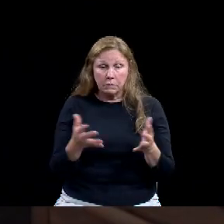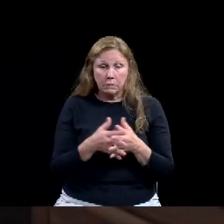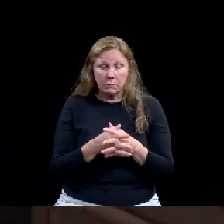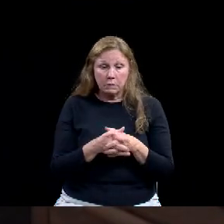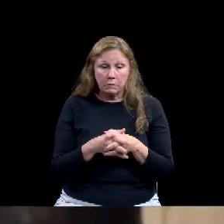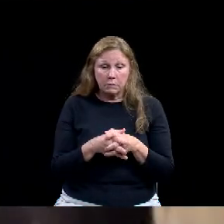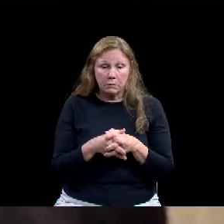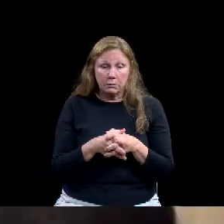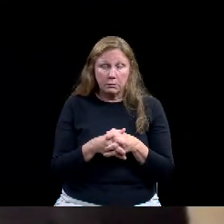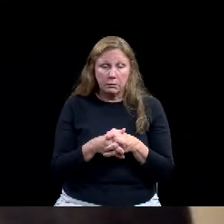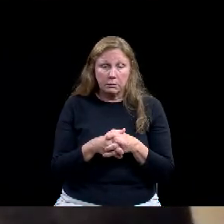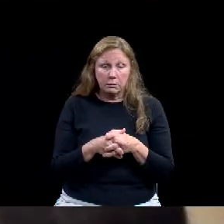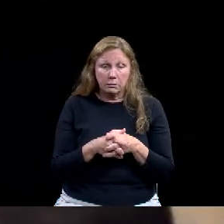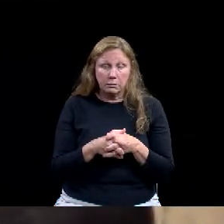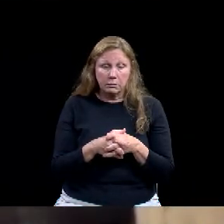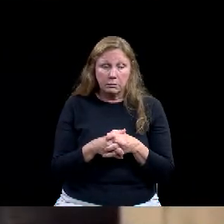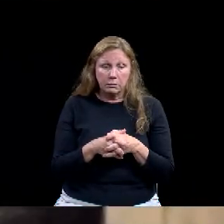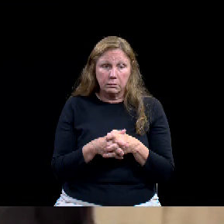Thank you.